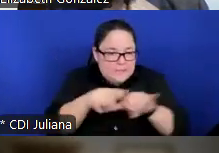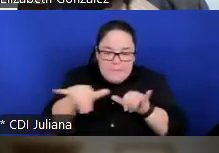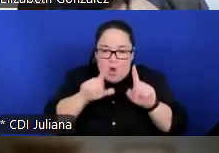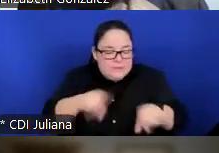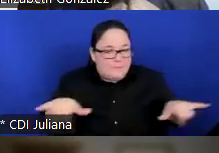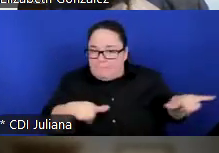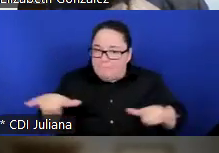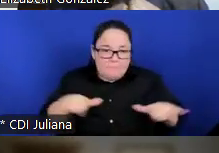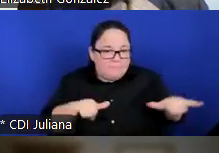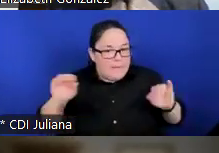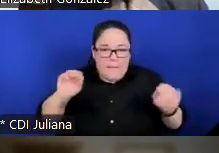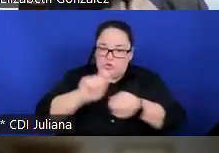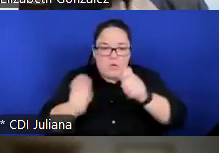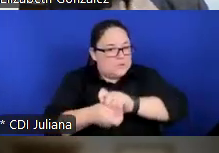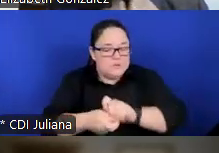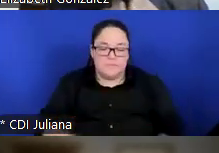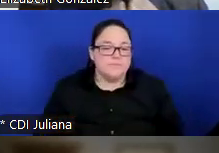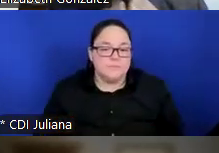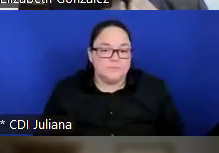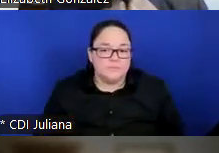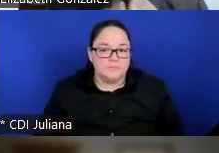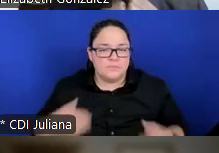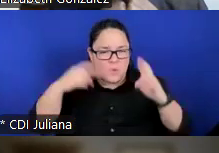I hope that answered that question.